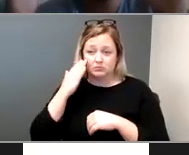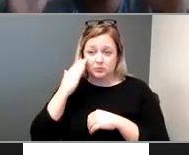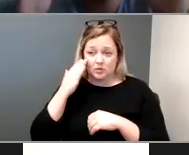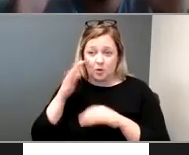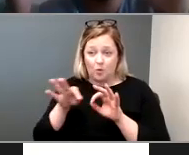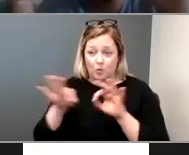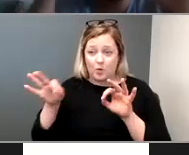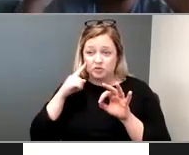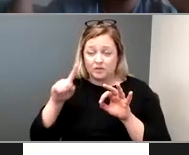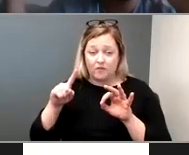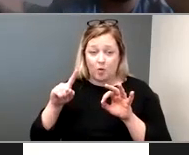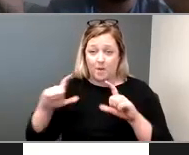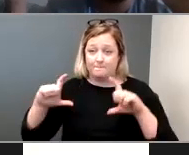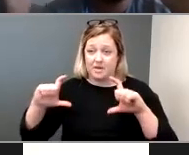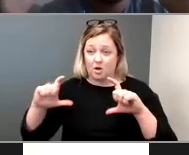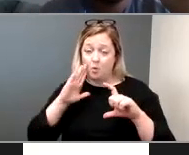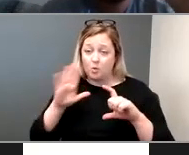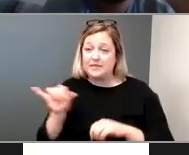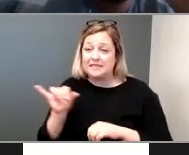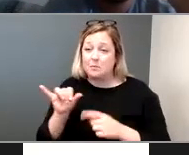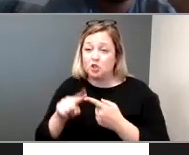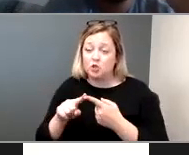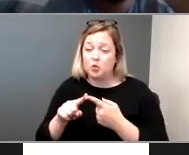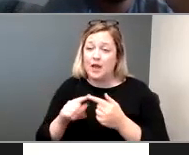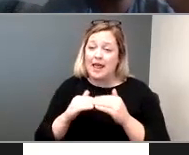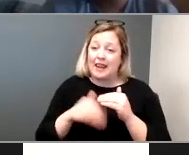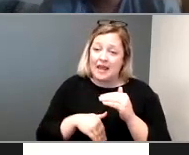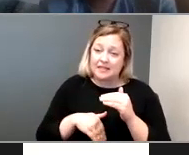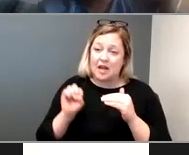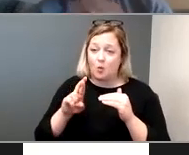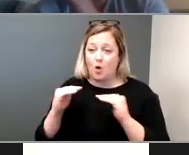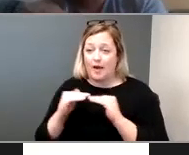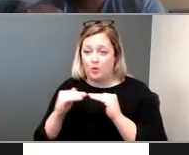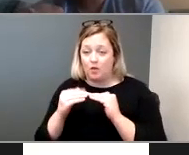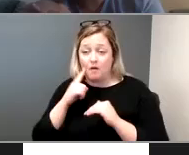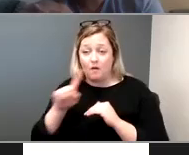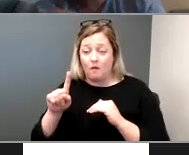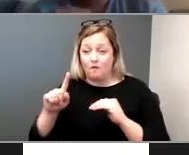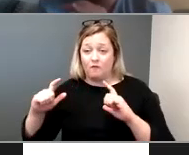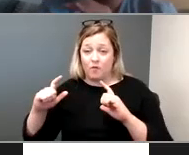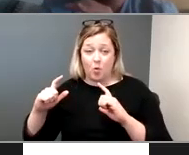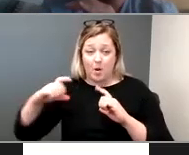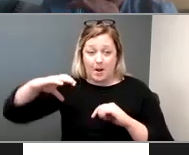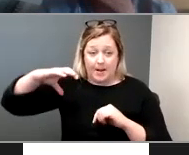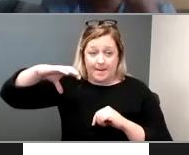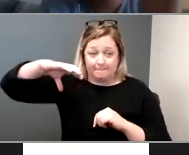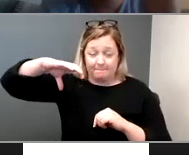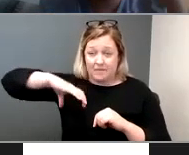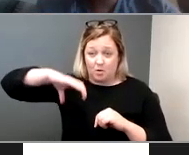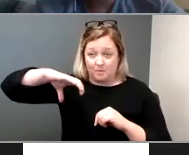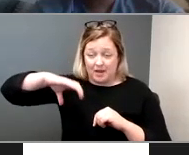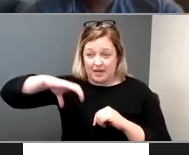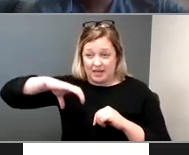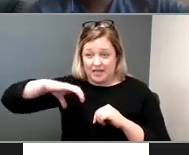going to be similar to less than or equal to. For big omega, it is going to be greater than or equal to. For theta, it is going